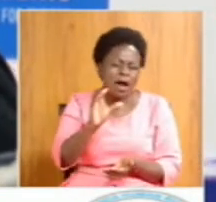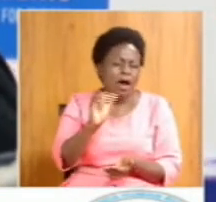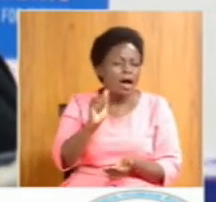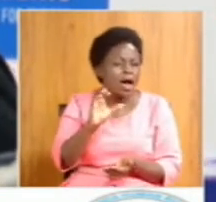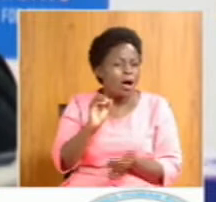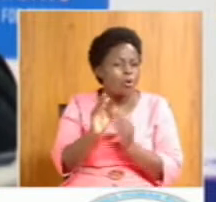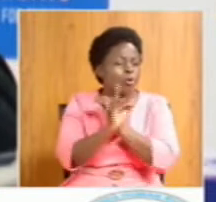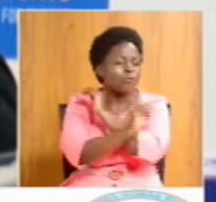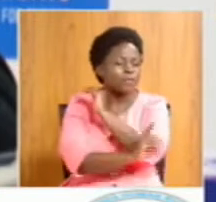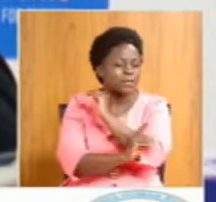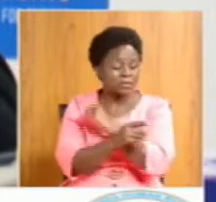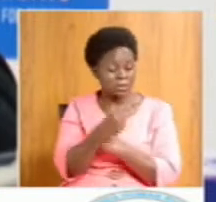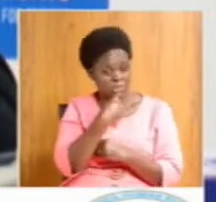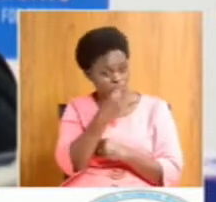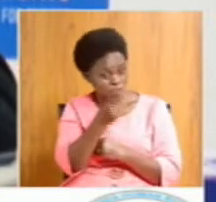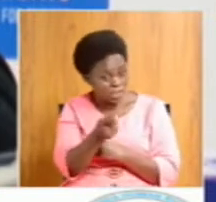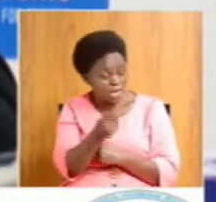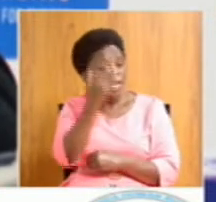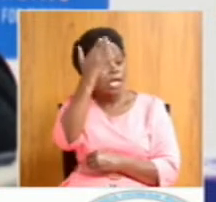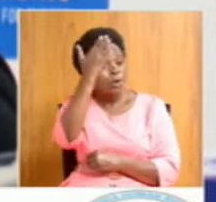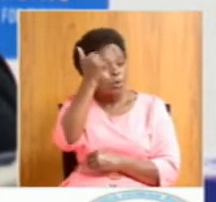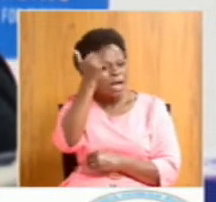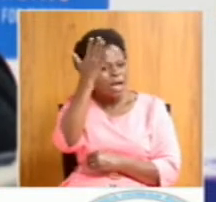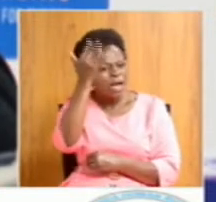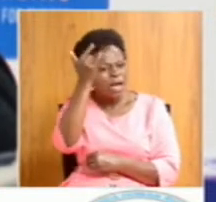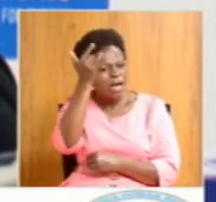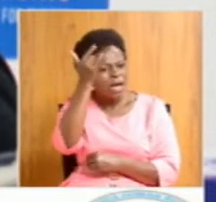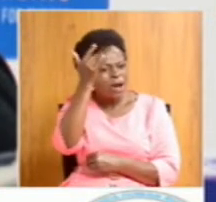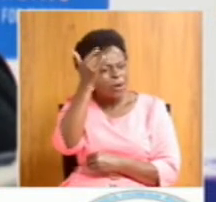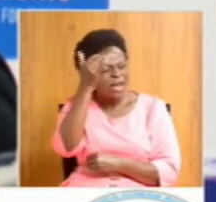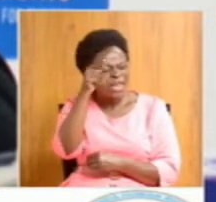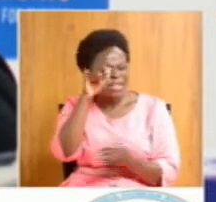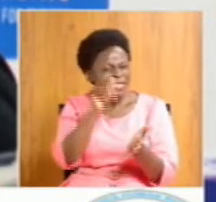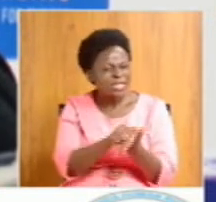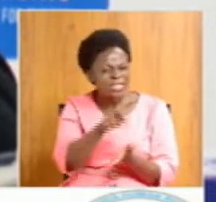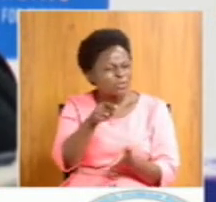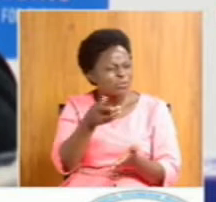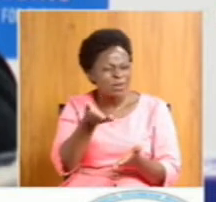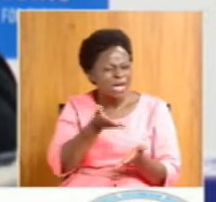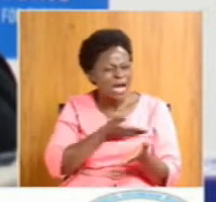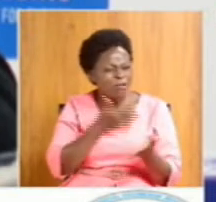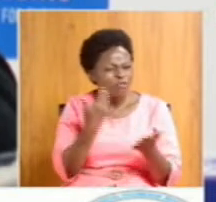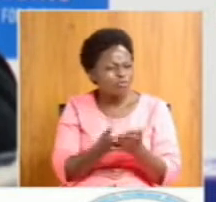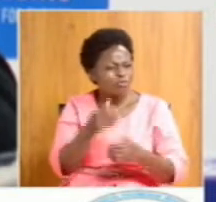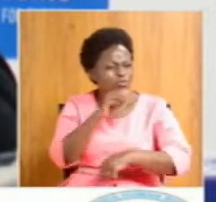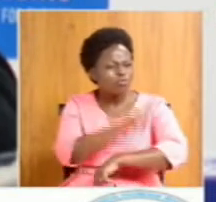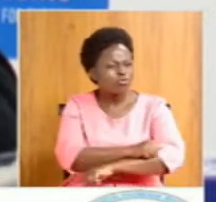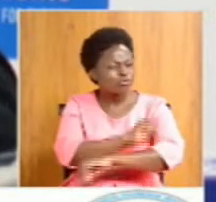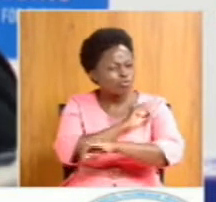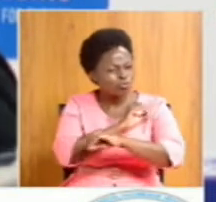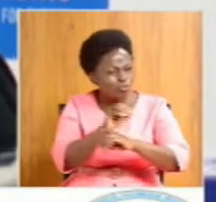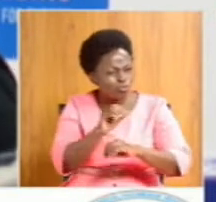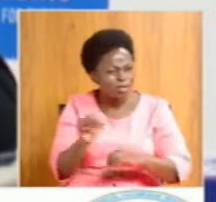of the district to say why is that we do not have a good school in